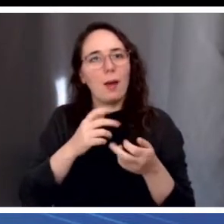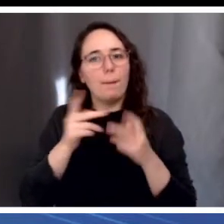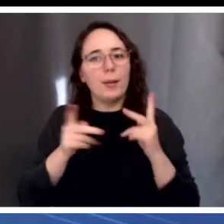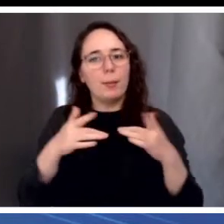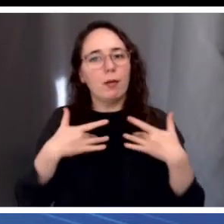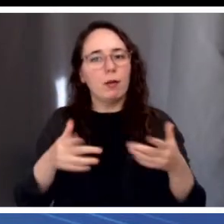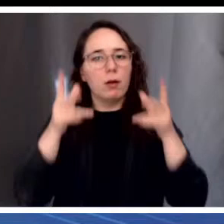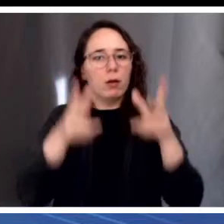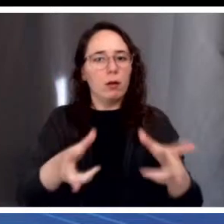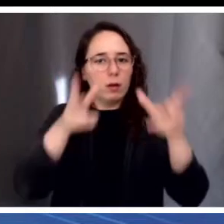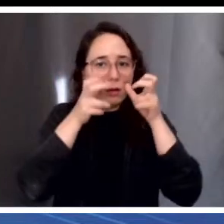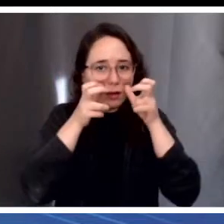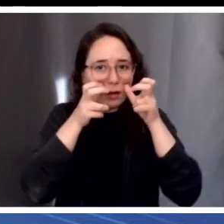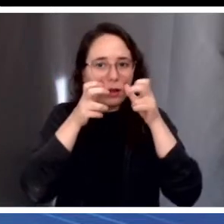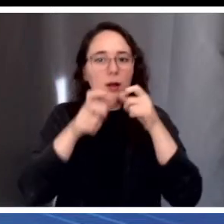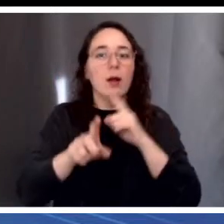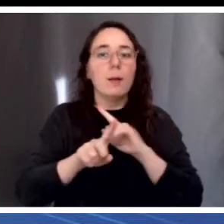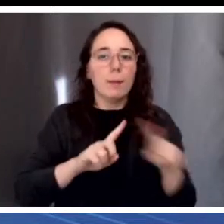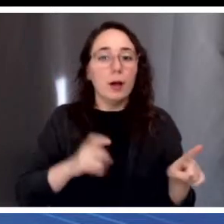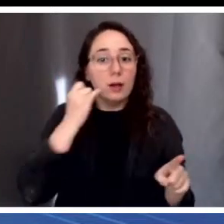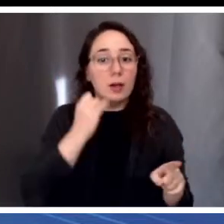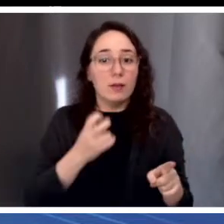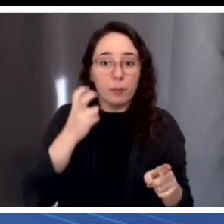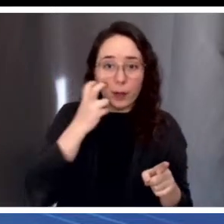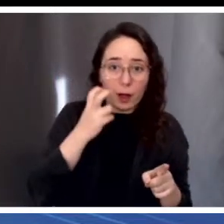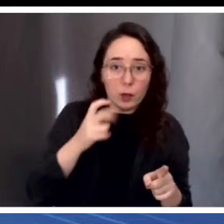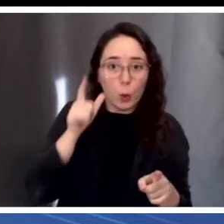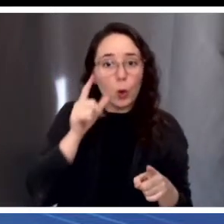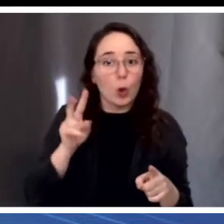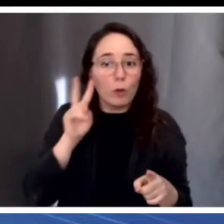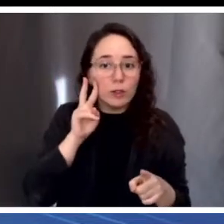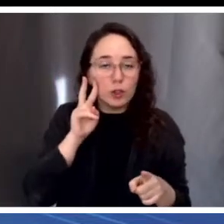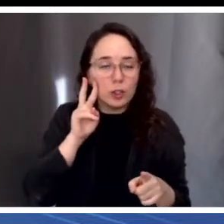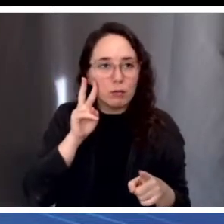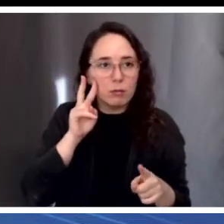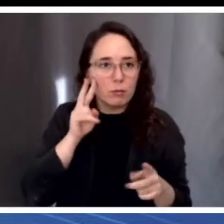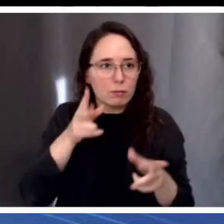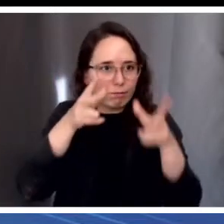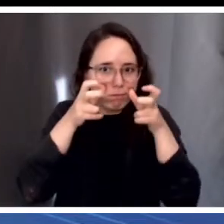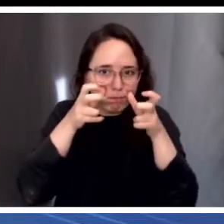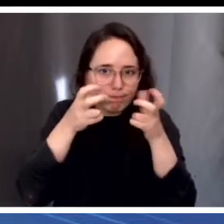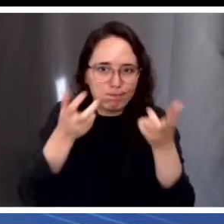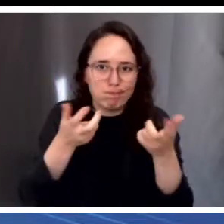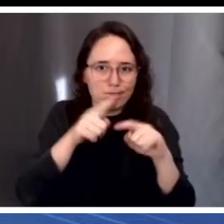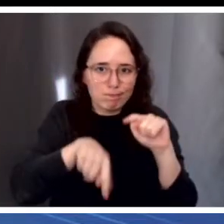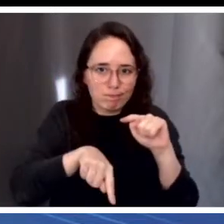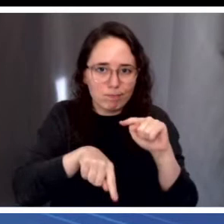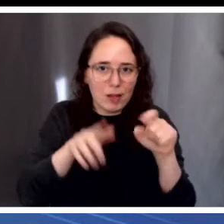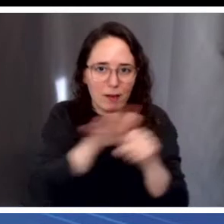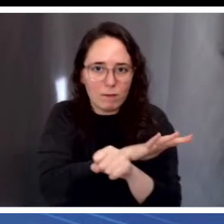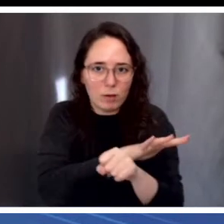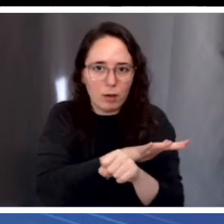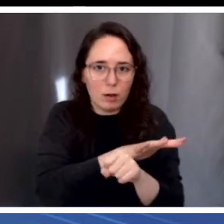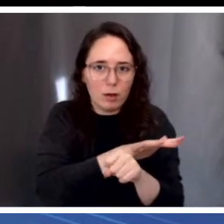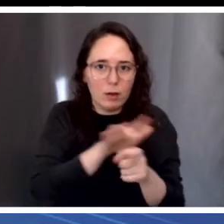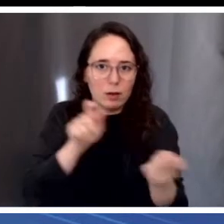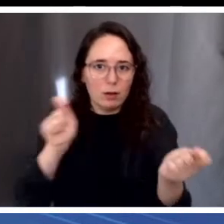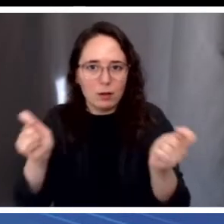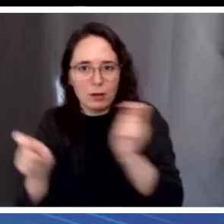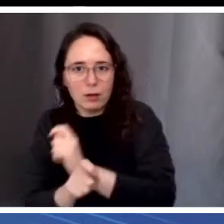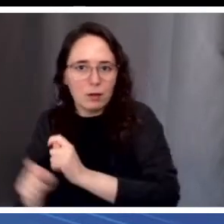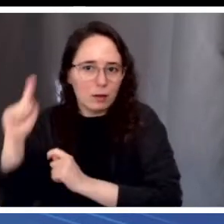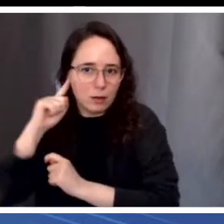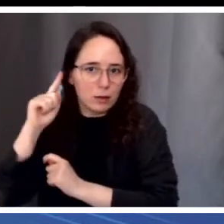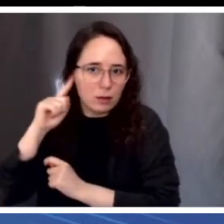necessity of audio description and really the art behind it that you were starting to get into Michelle, that we'll get into in a little bit.